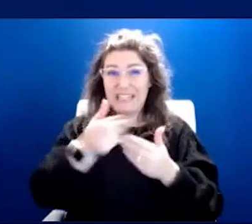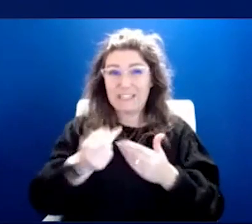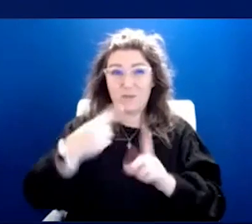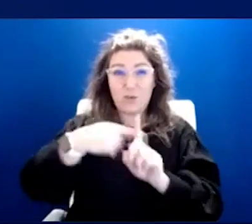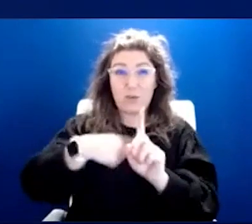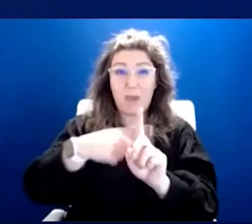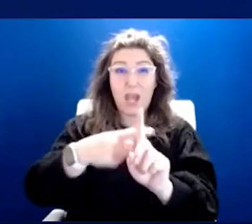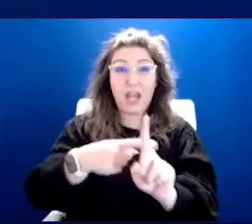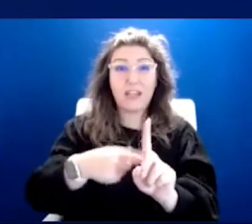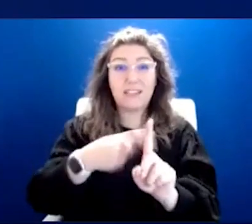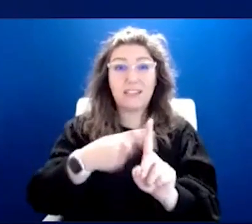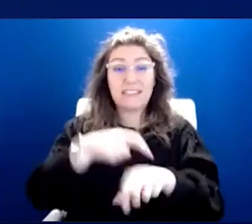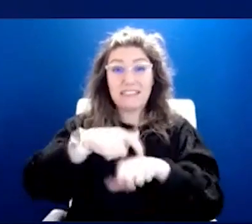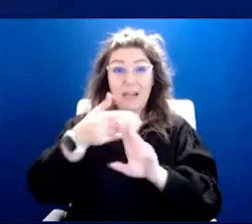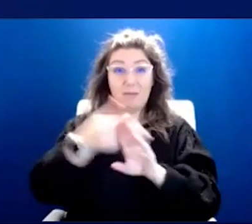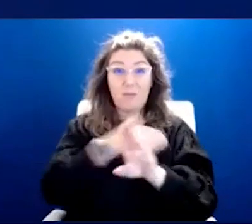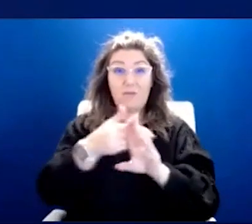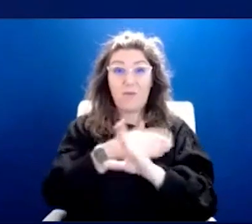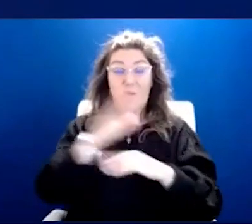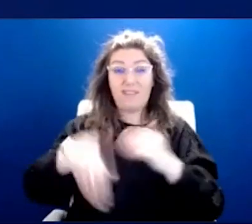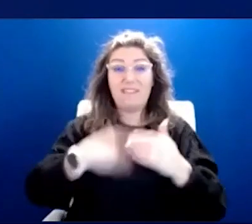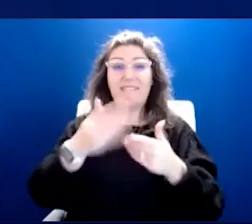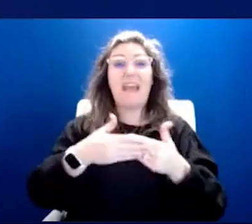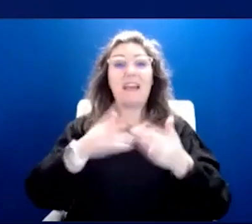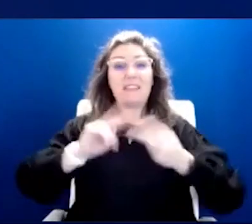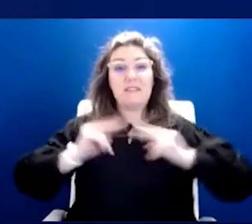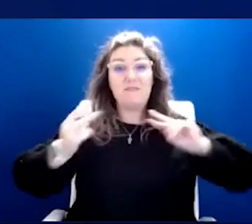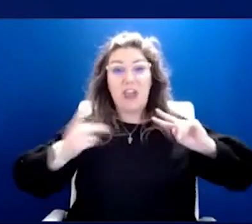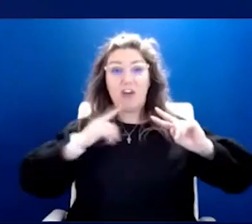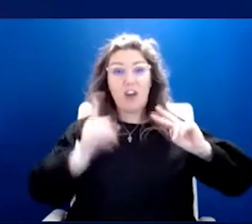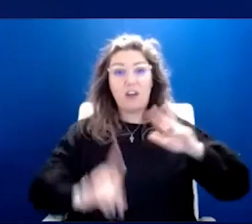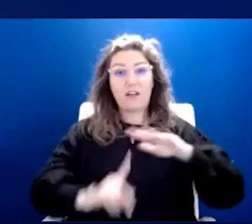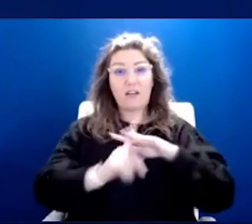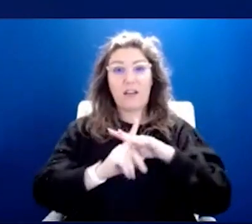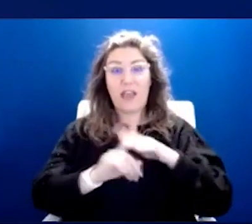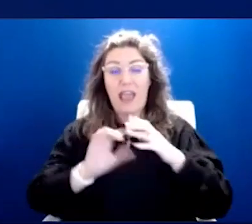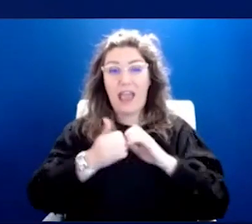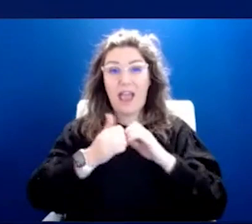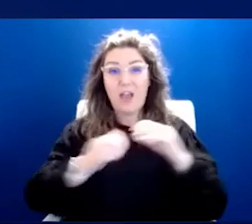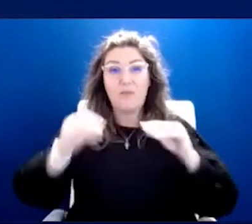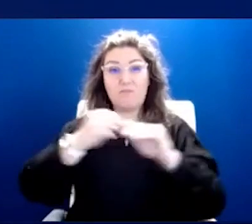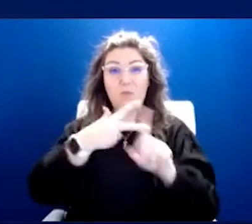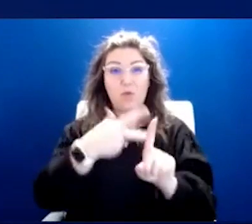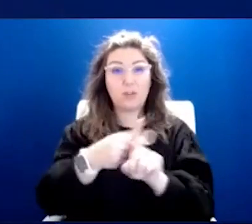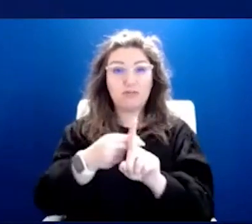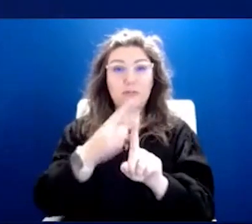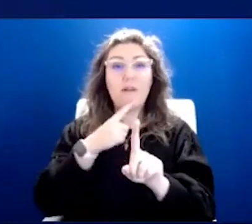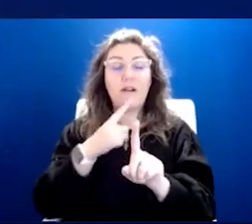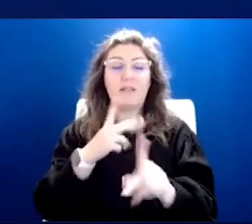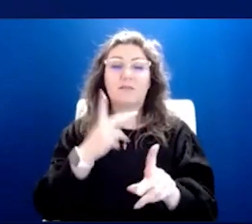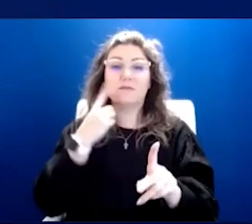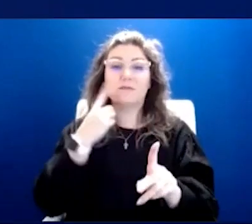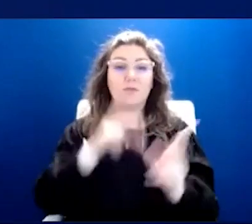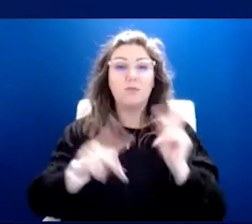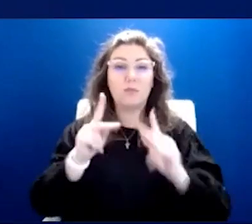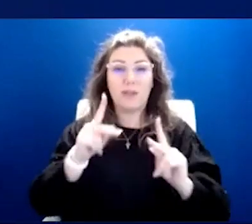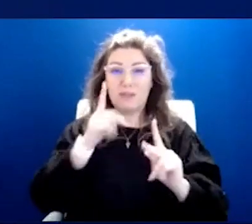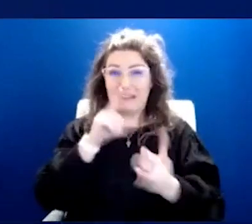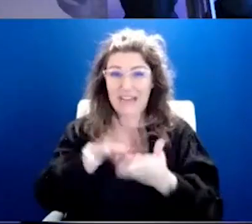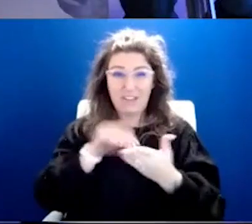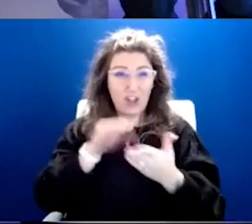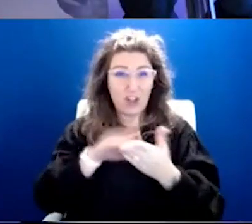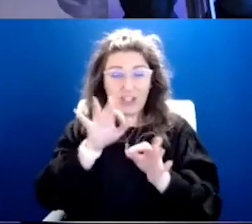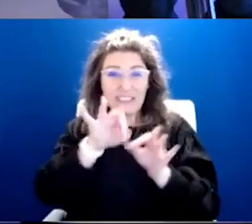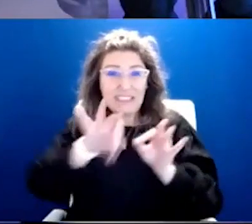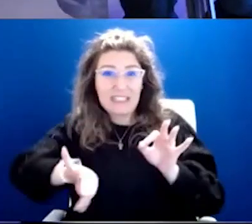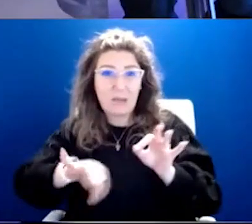before the next variant arrives, how can we get more shots at arms? I think we're not even learning the lessons that are simple common sense. So you're